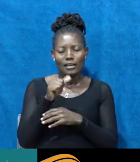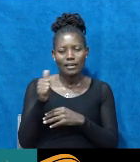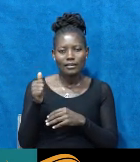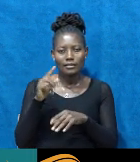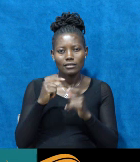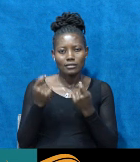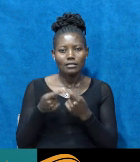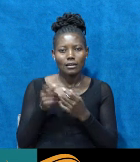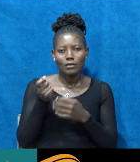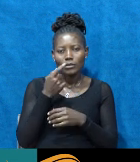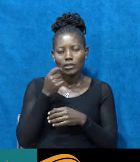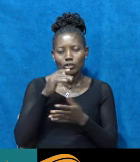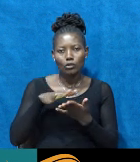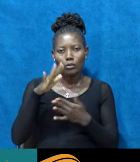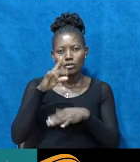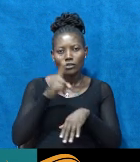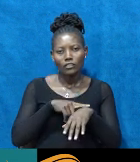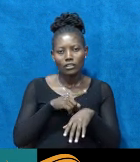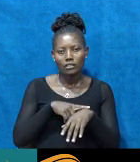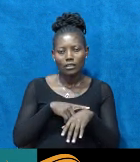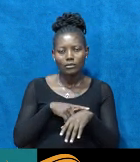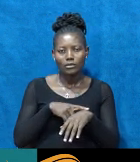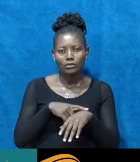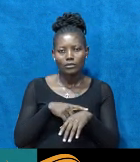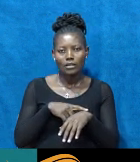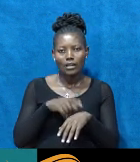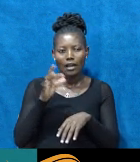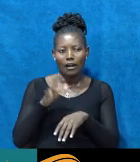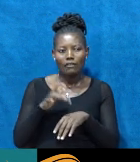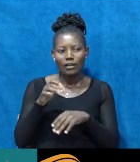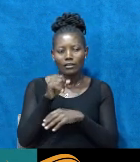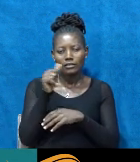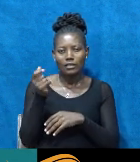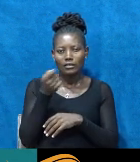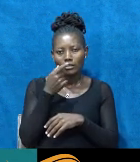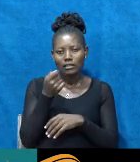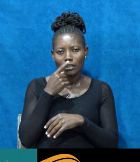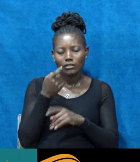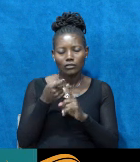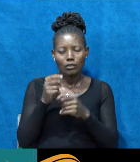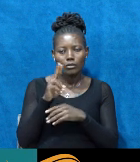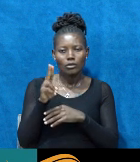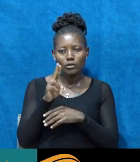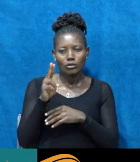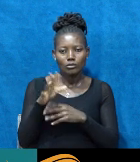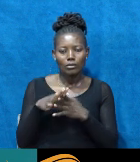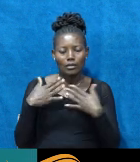of the time will inhibit certain drugs from being taken by the body. Certain painkillers don't go